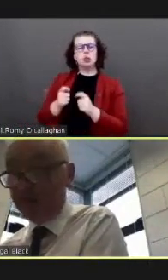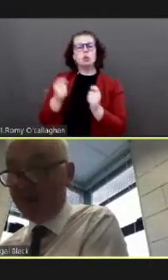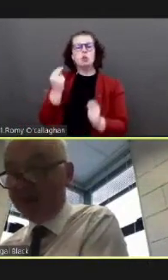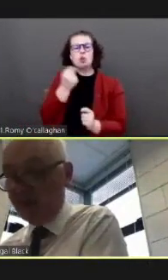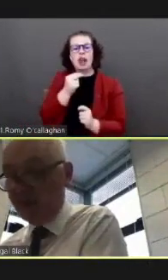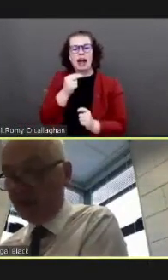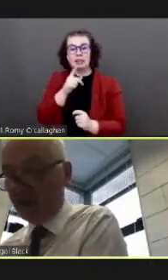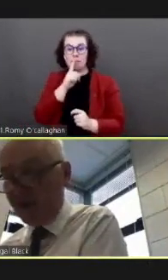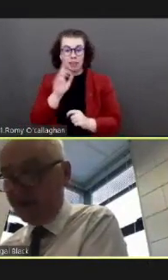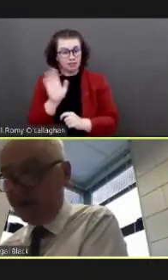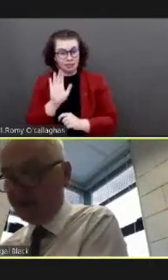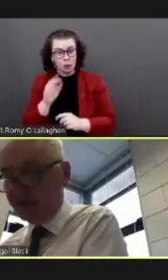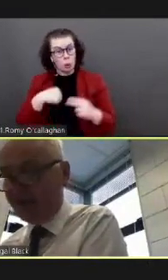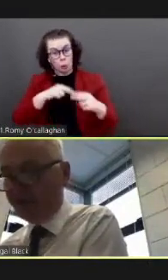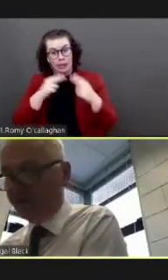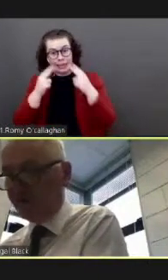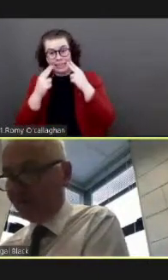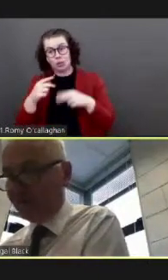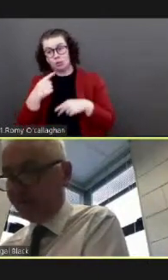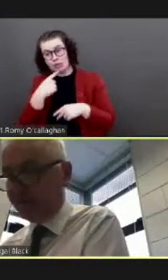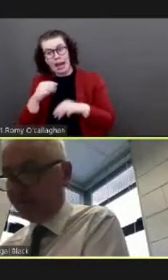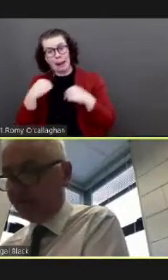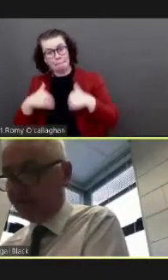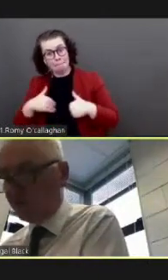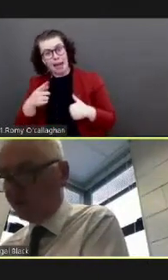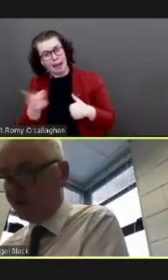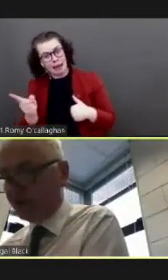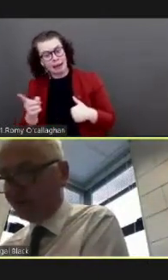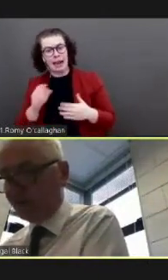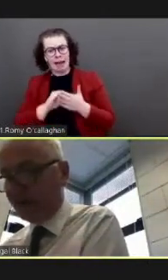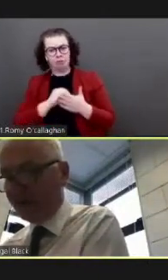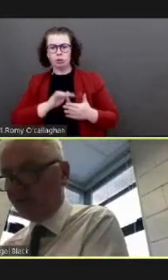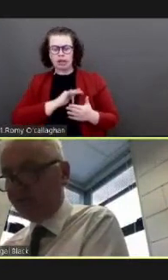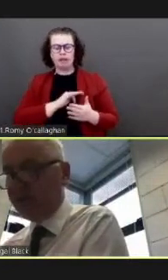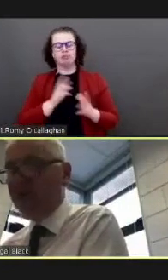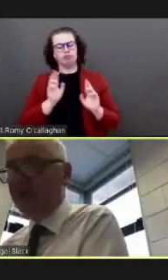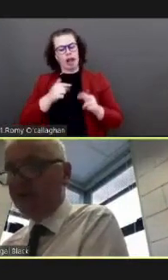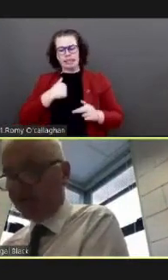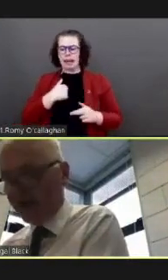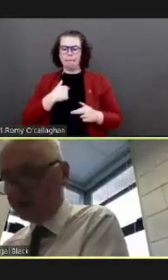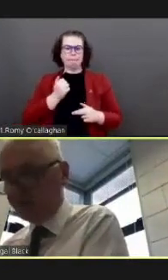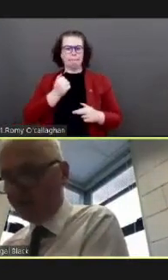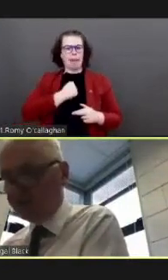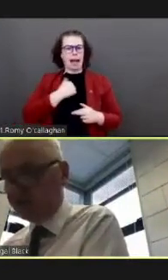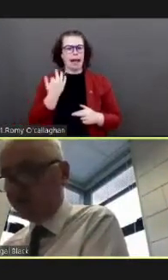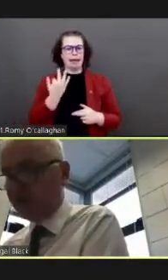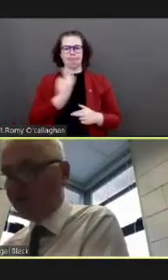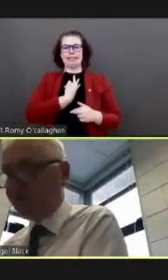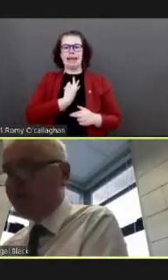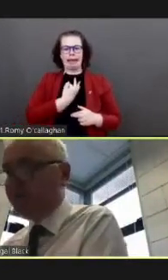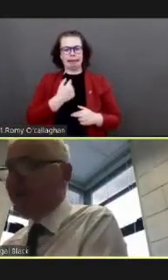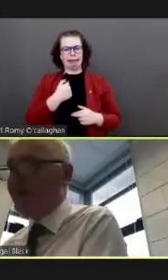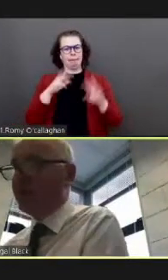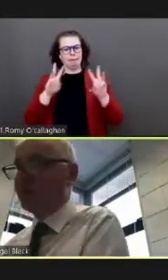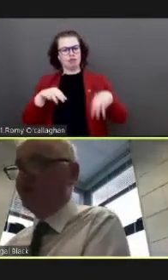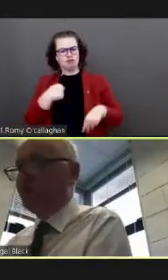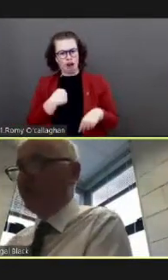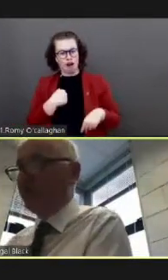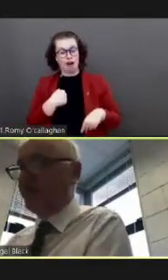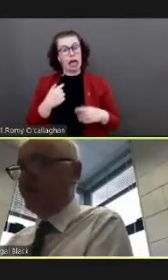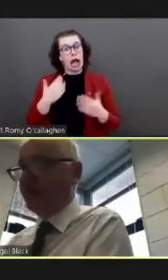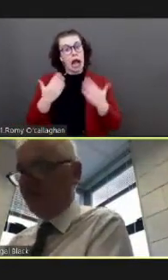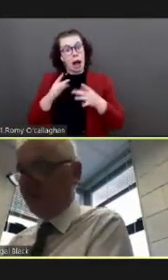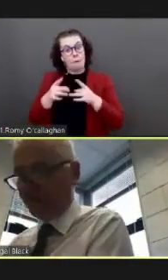mainly young men to take responsibility and start owning some of their behavior. And a harsh approach doesn't do this. And really